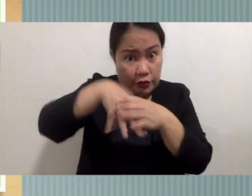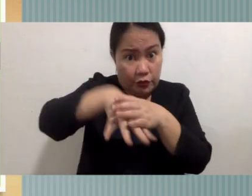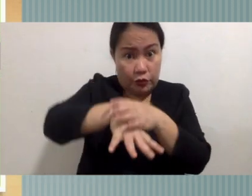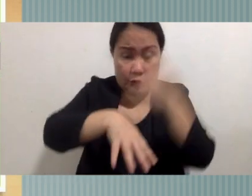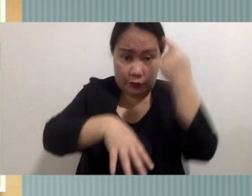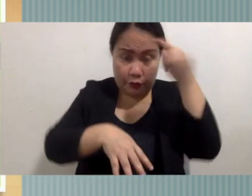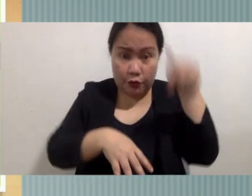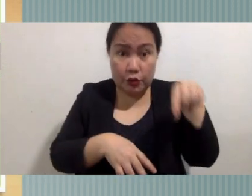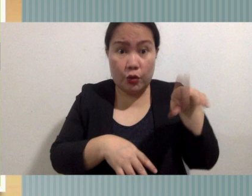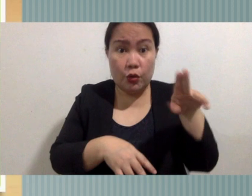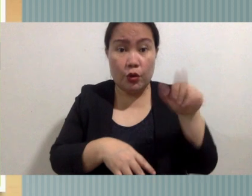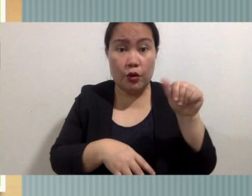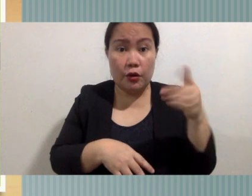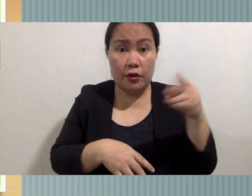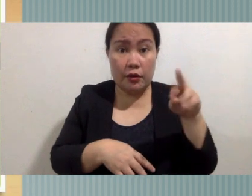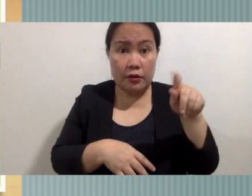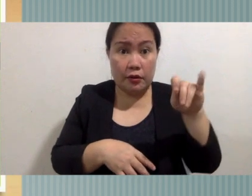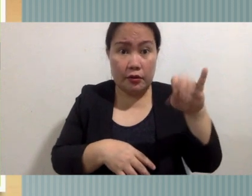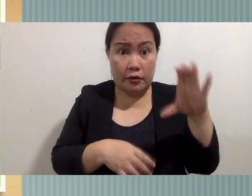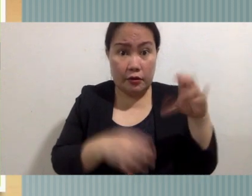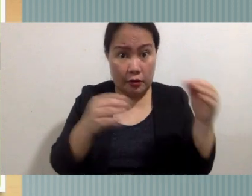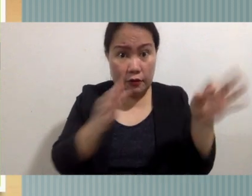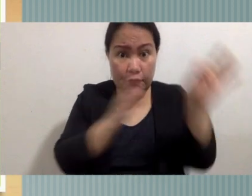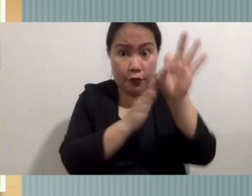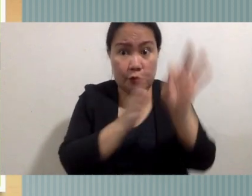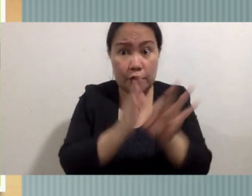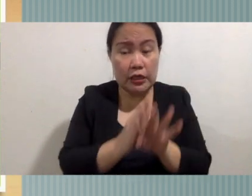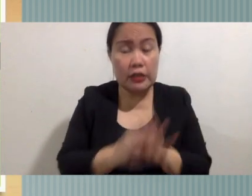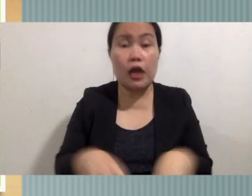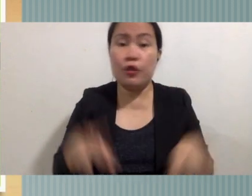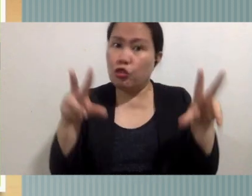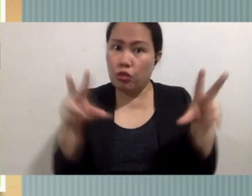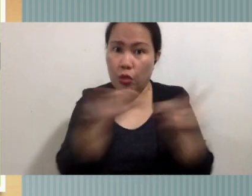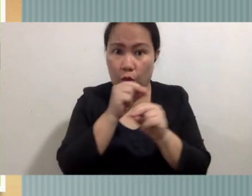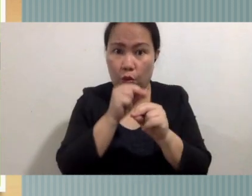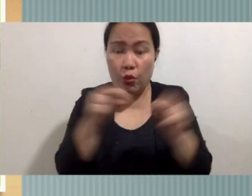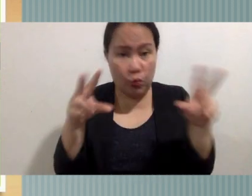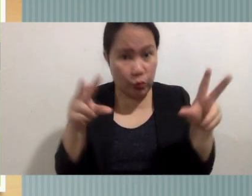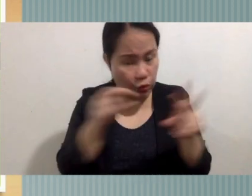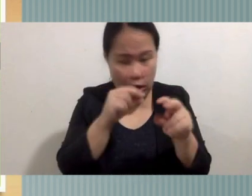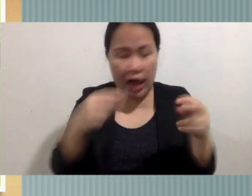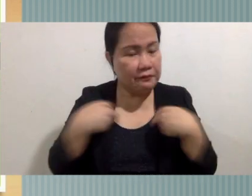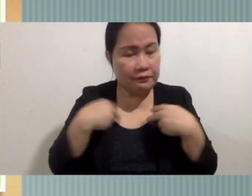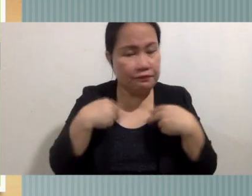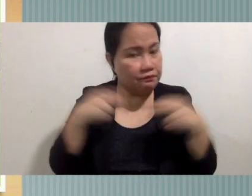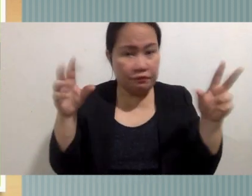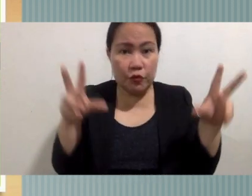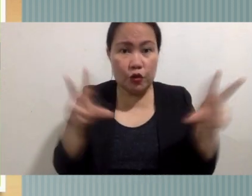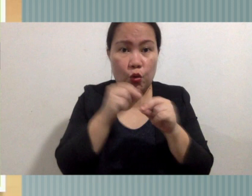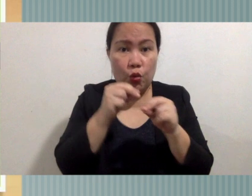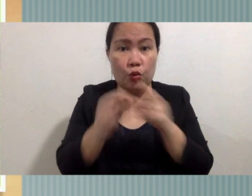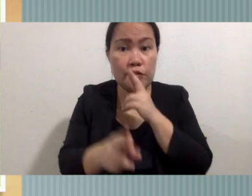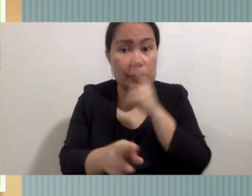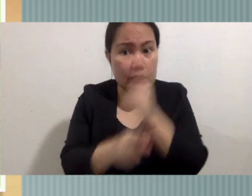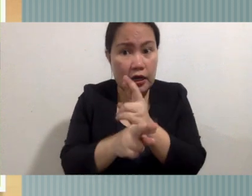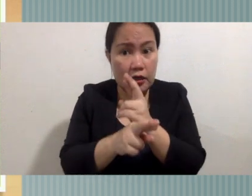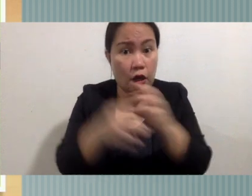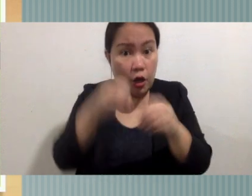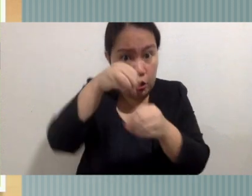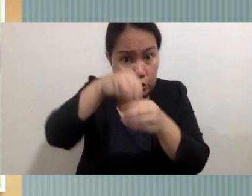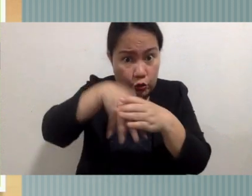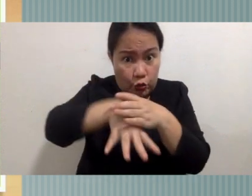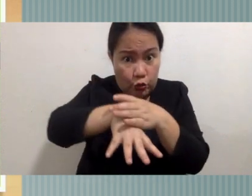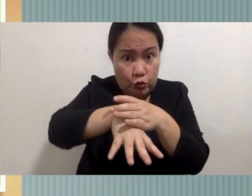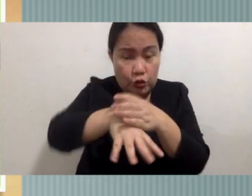roots for quadratic formula has no real roots or solution. So, ito lang ang